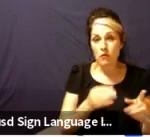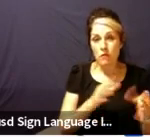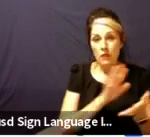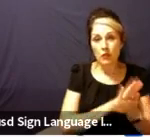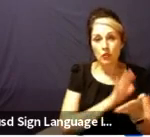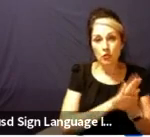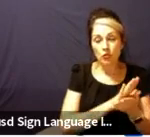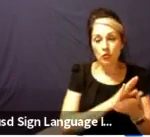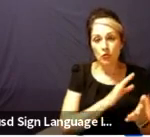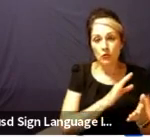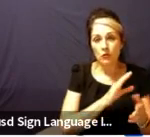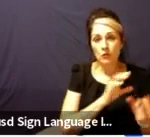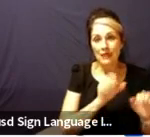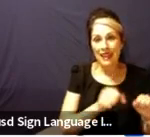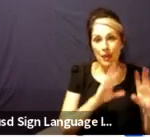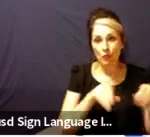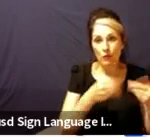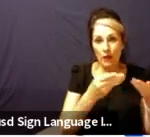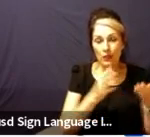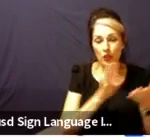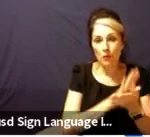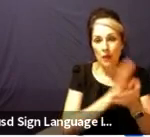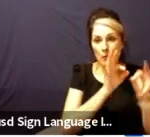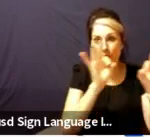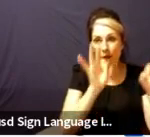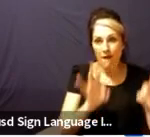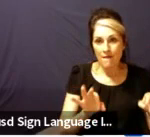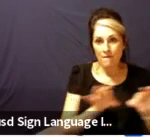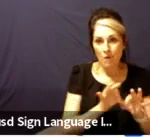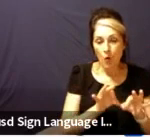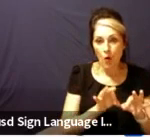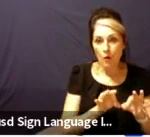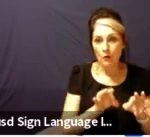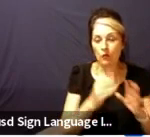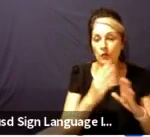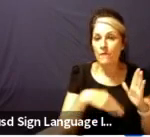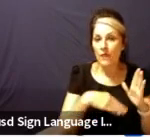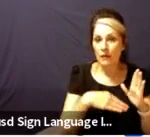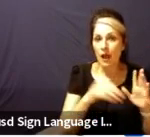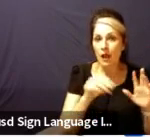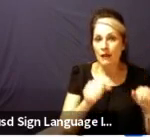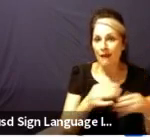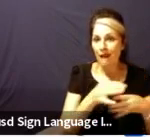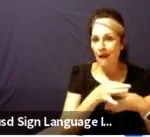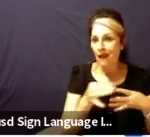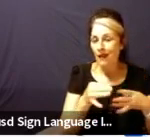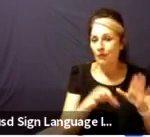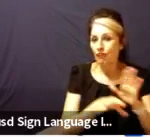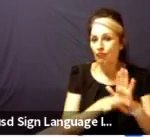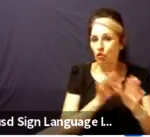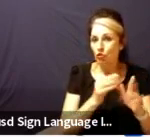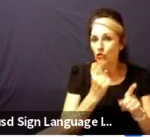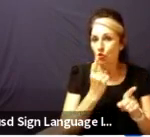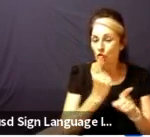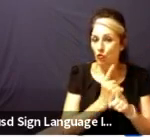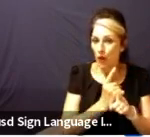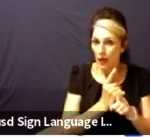provide you with a form, a paper form to fill out so that you can choose the proper